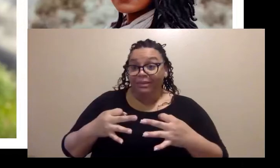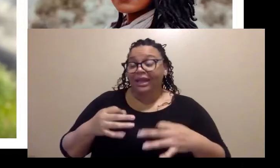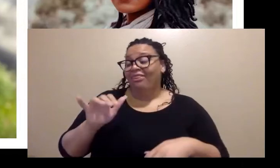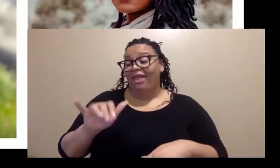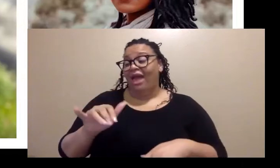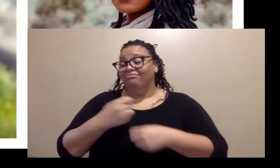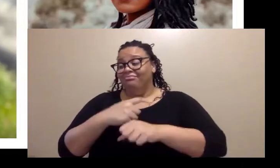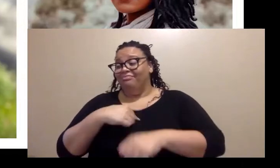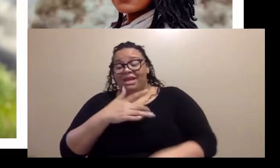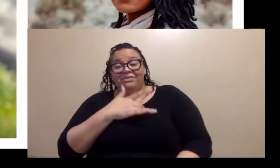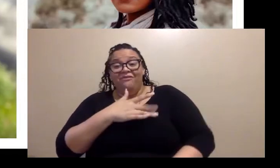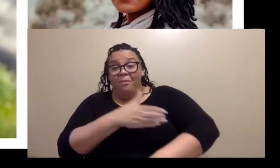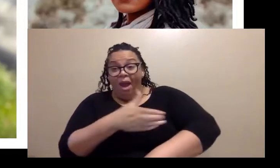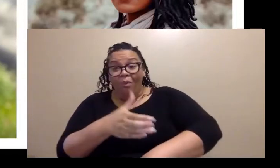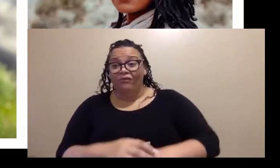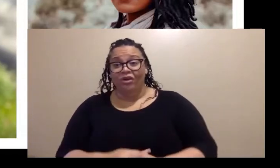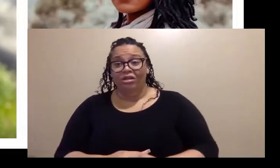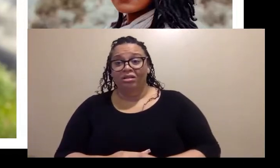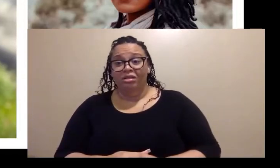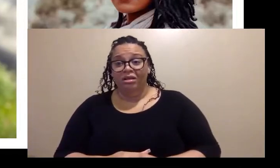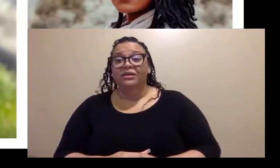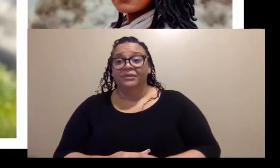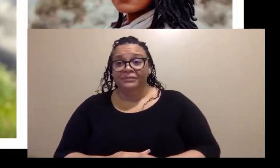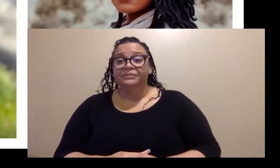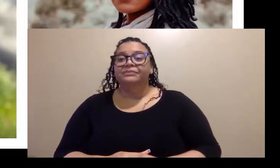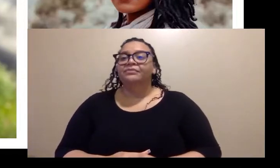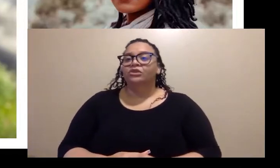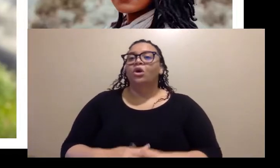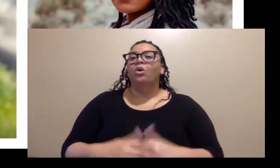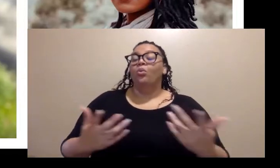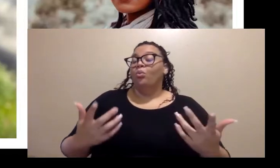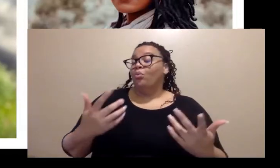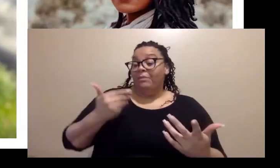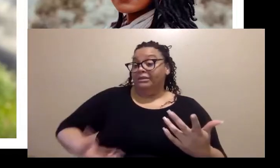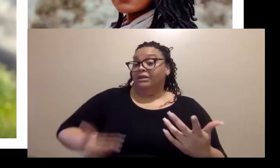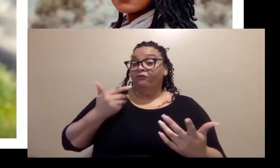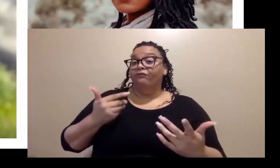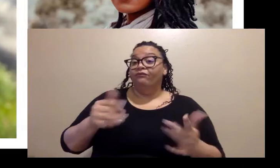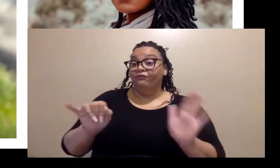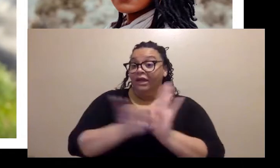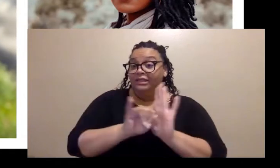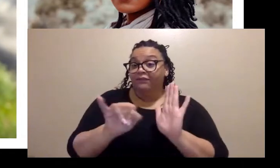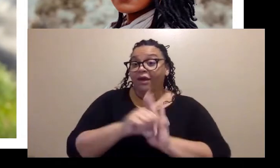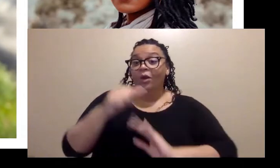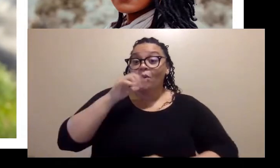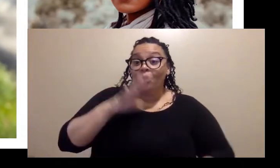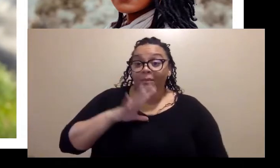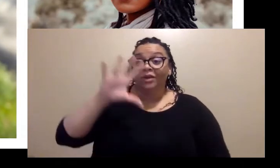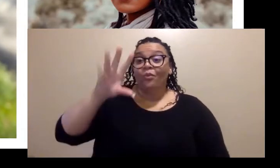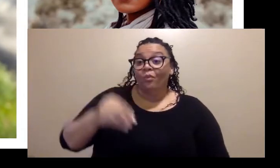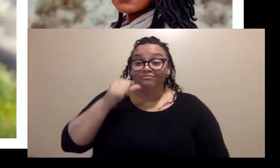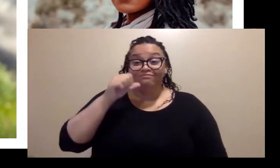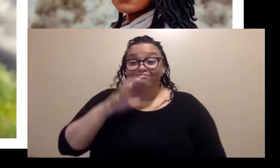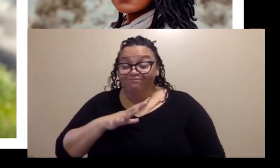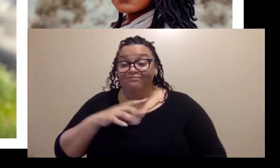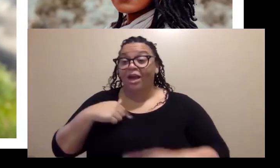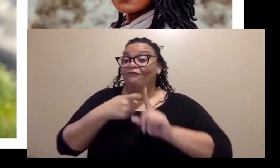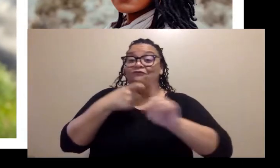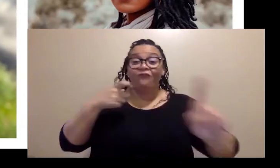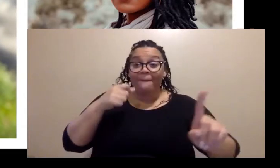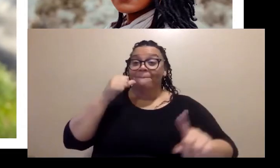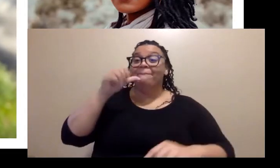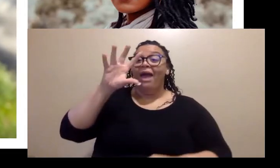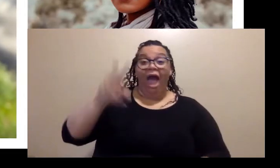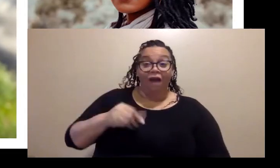am as an identified woman who is African, who comes from African lineage and descent. And